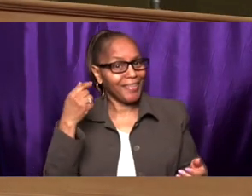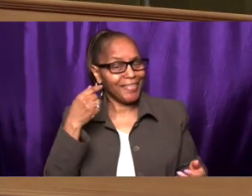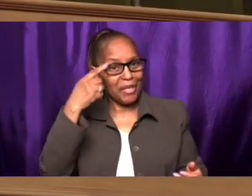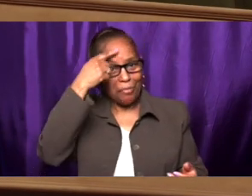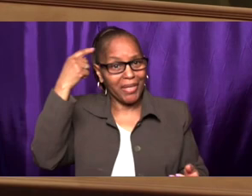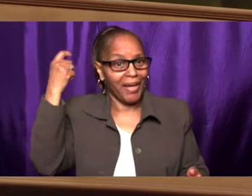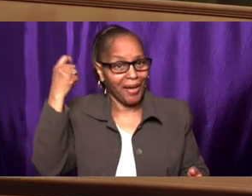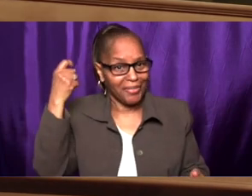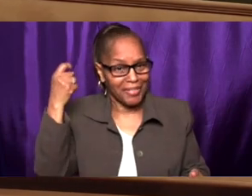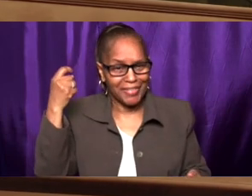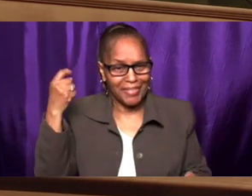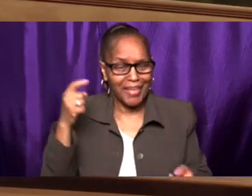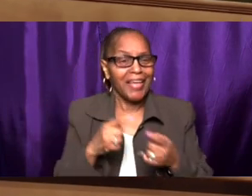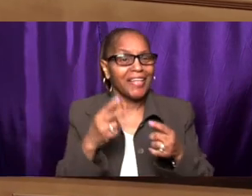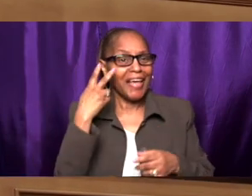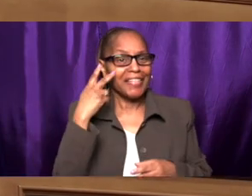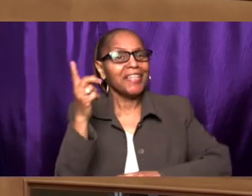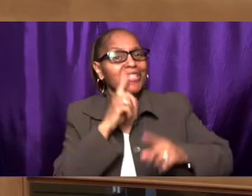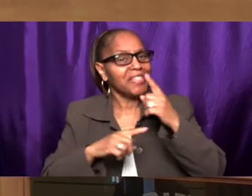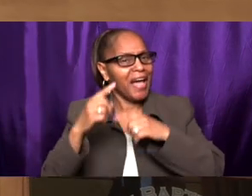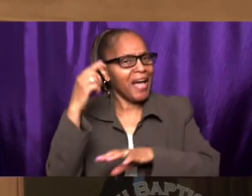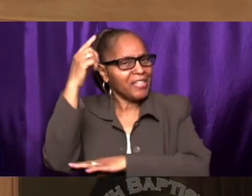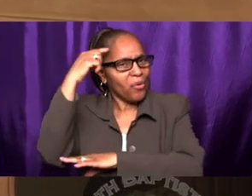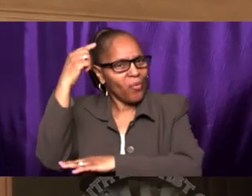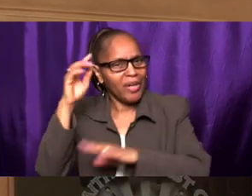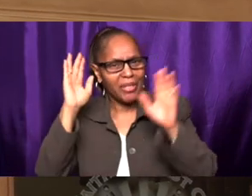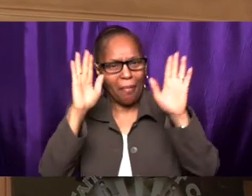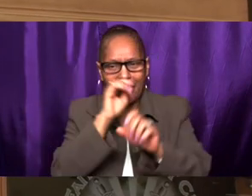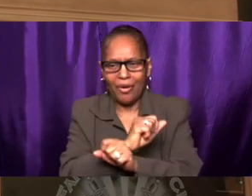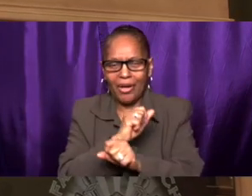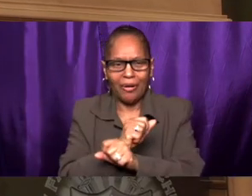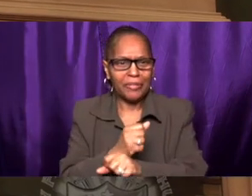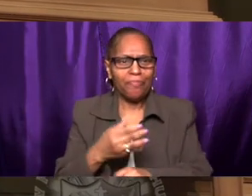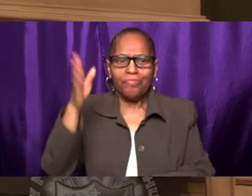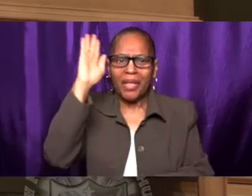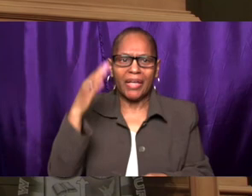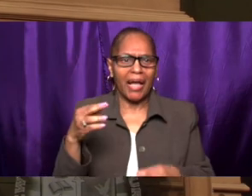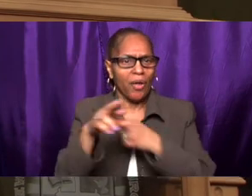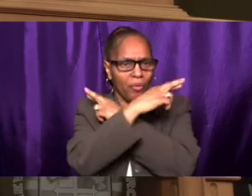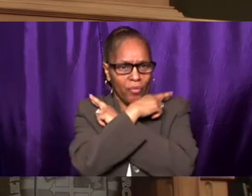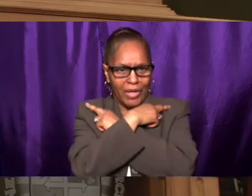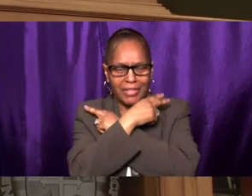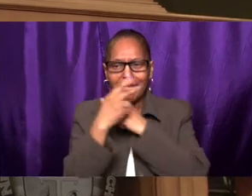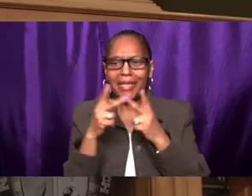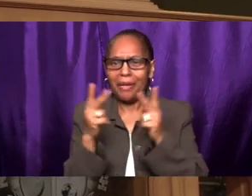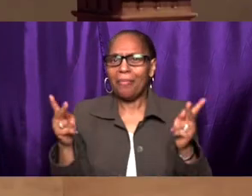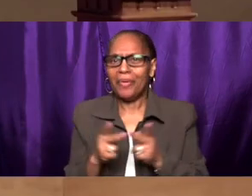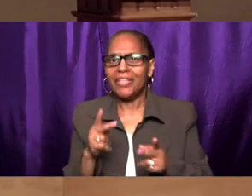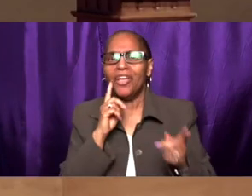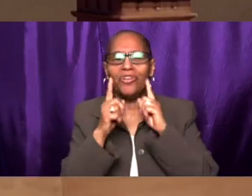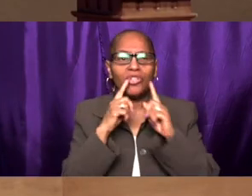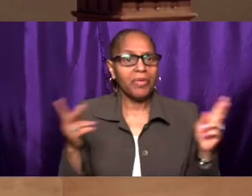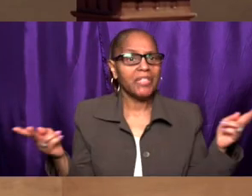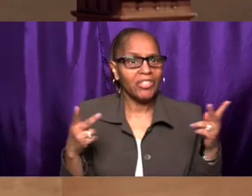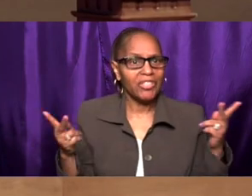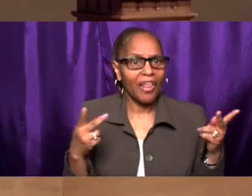until I see signs and wonders and miracles and God resting in a place and you can speak to one